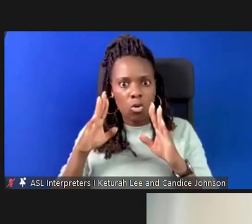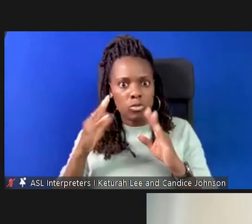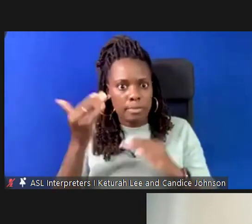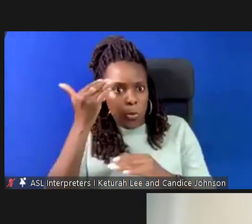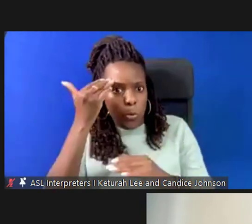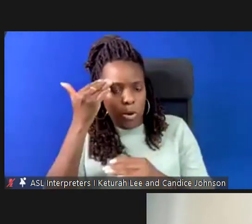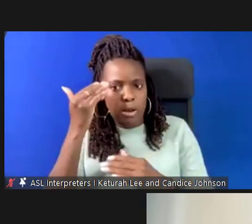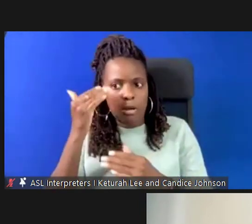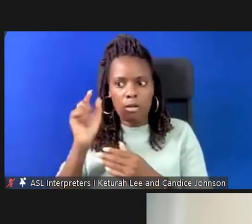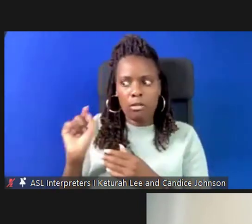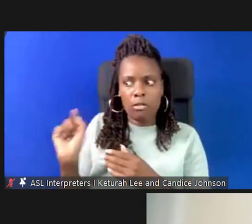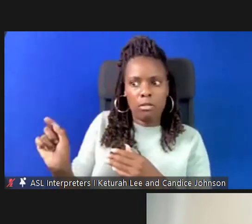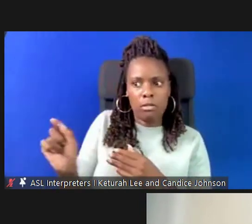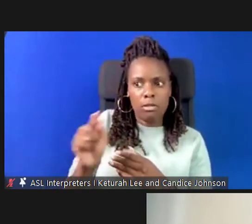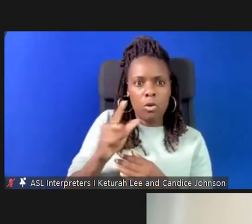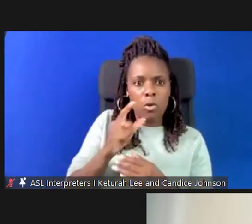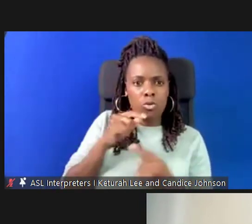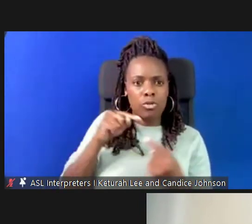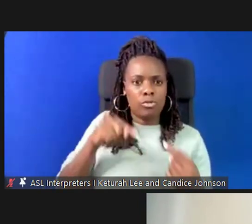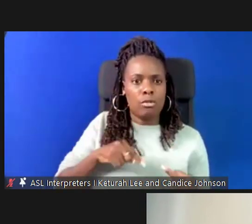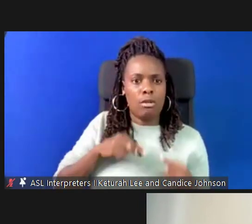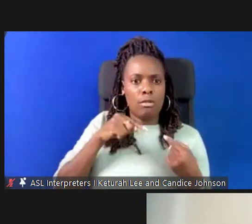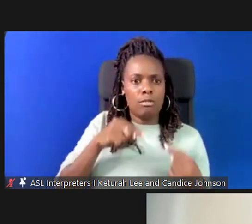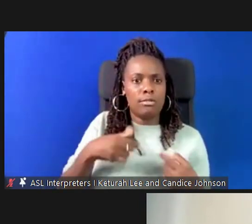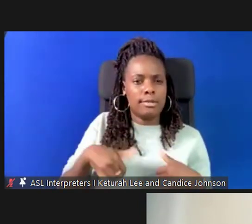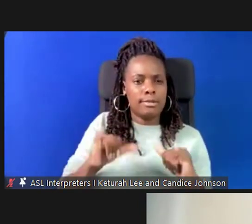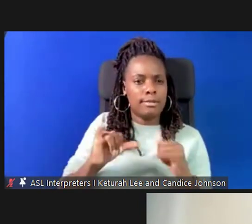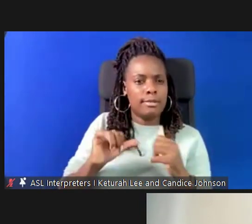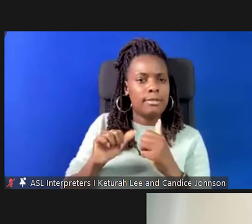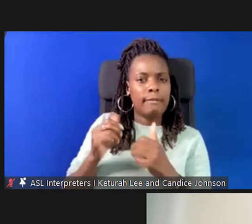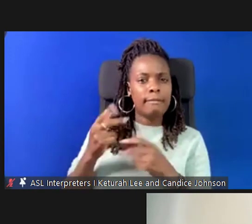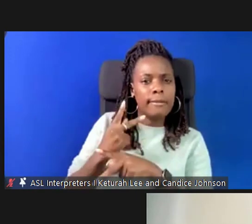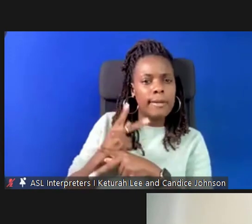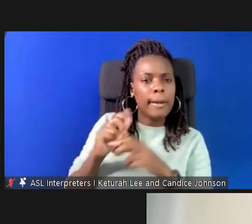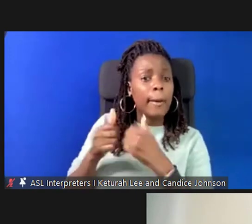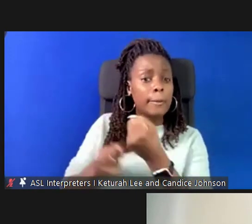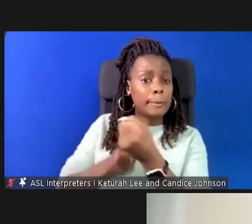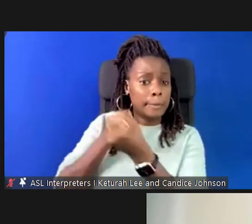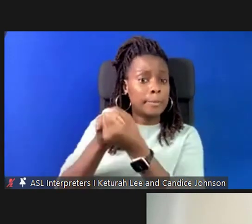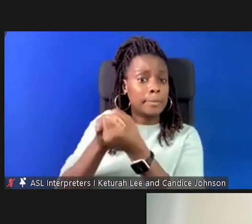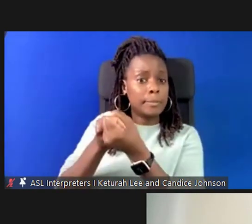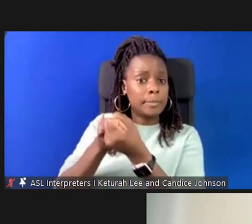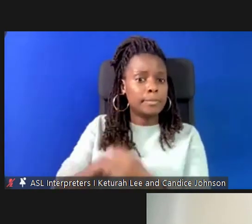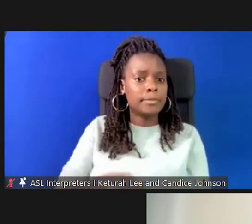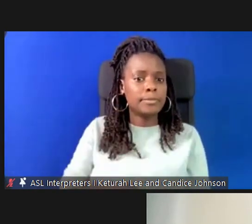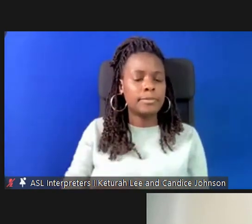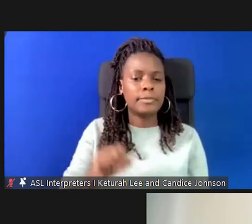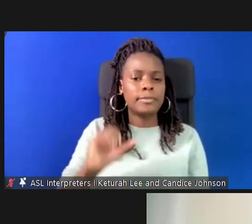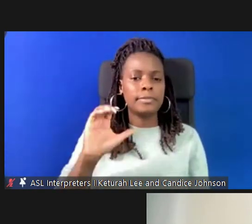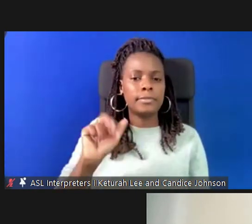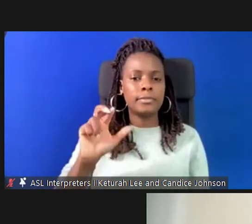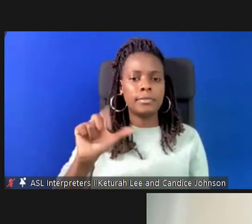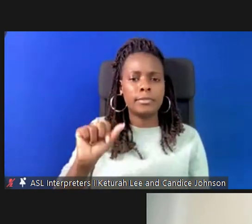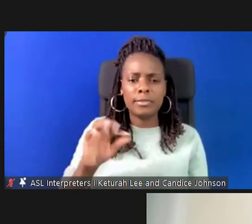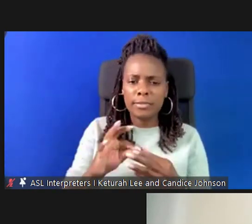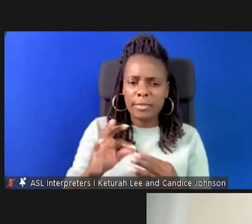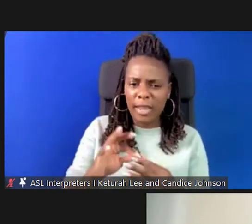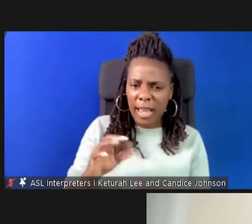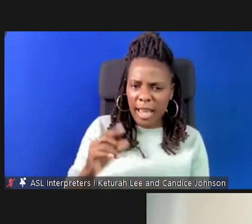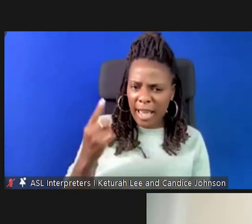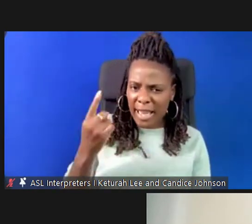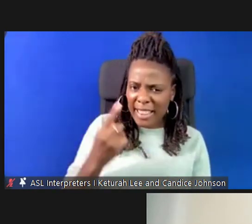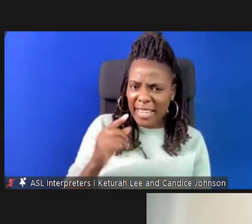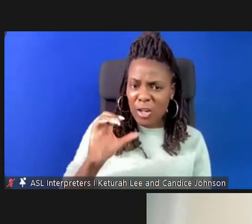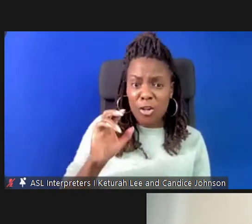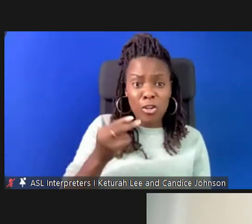we help meet their needs? That leads me to Christine. I believe you did some work recently at looking at